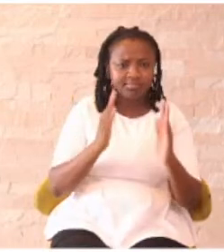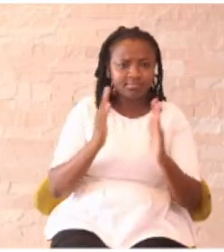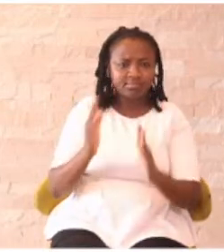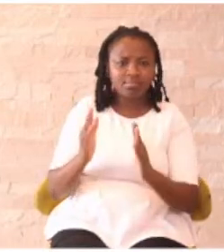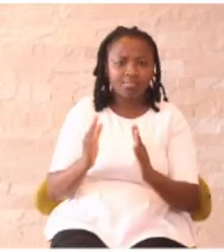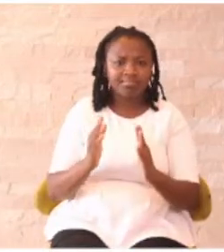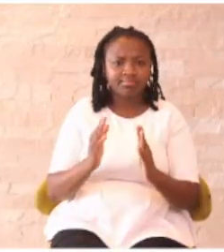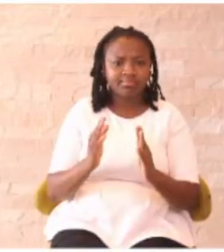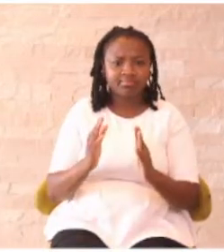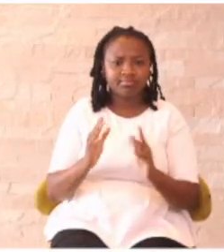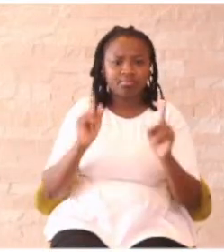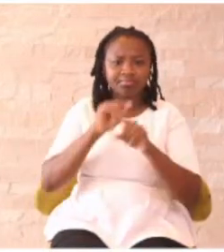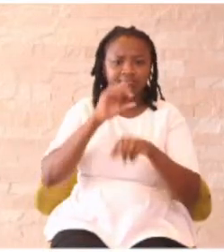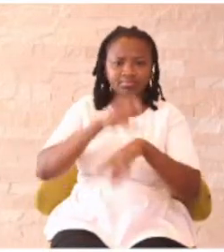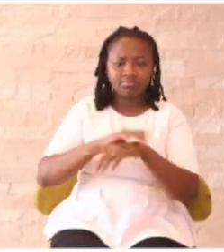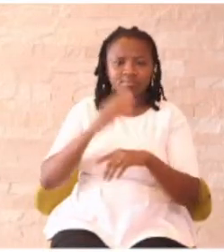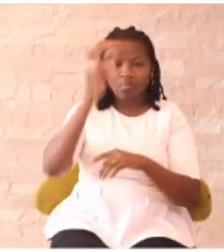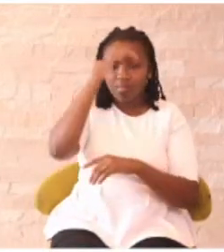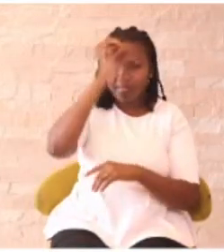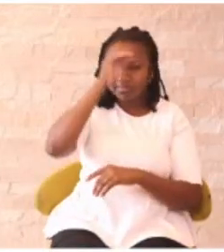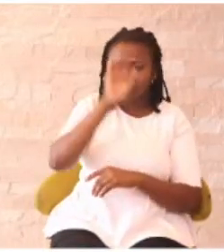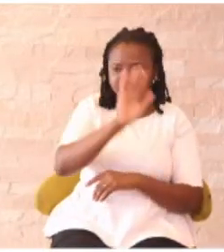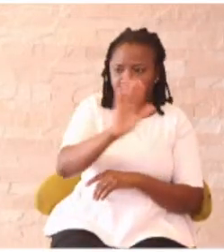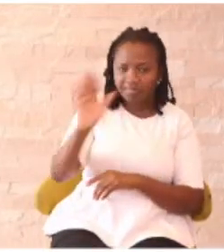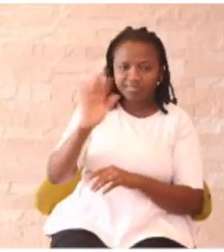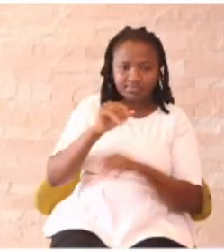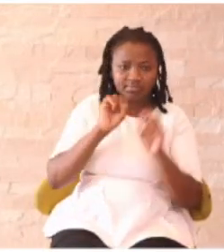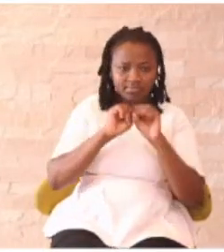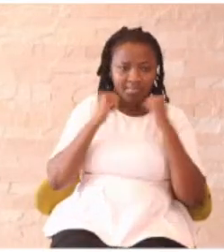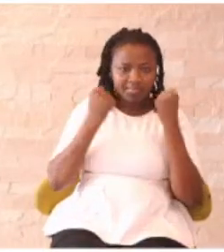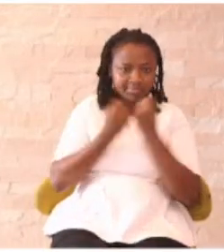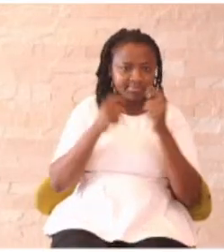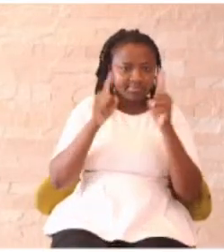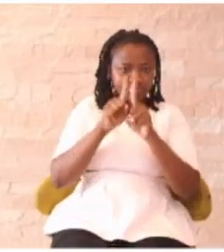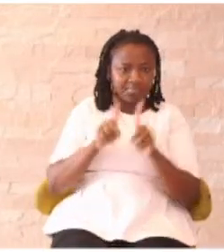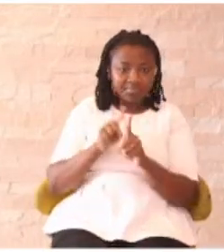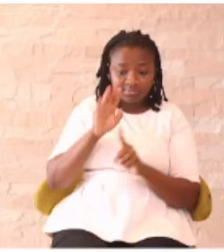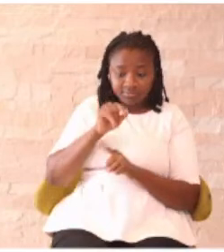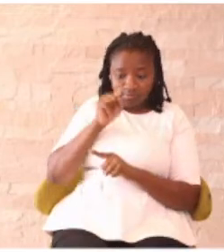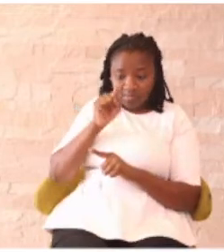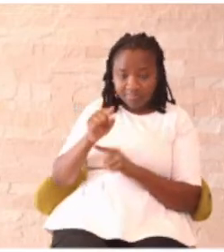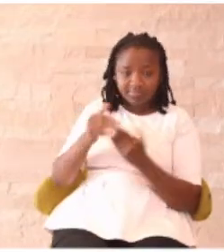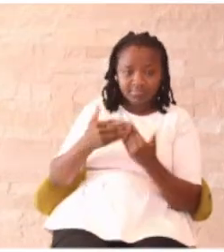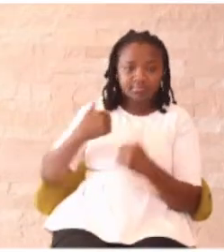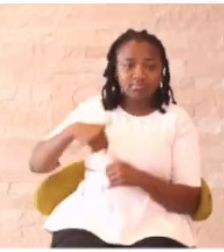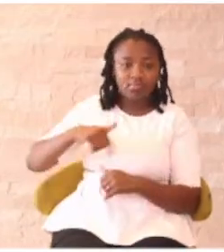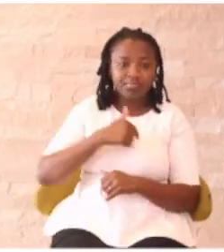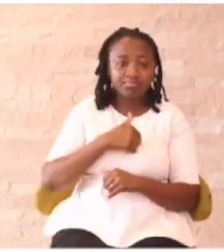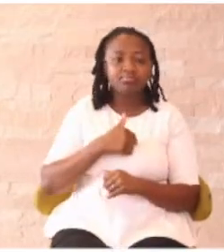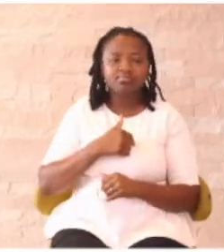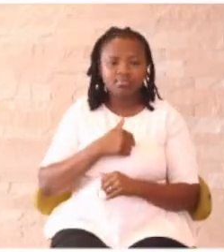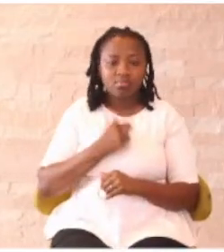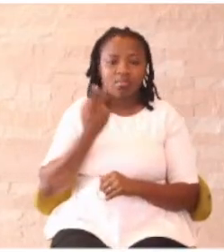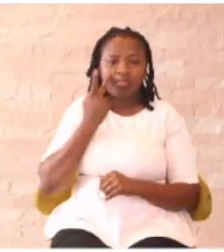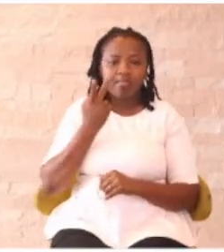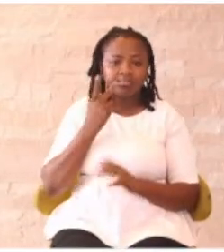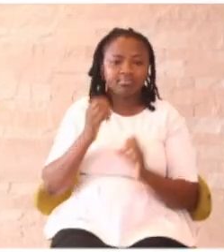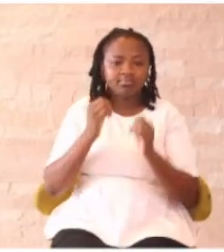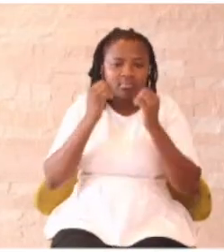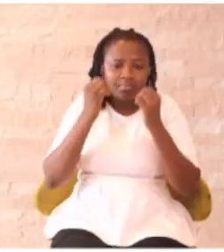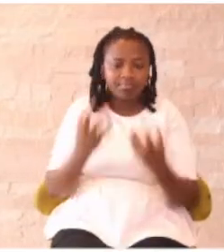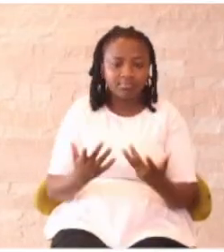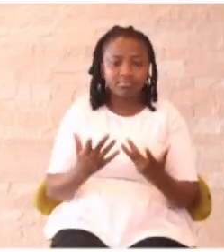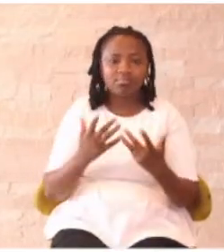to get views from the society. And this has been able to help us measure how much the